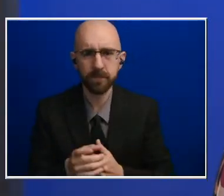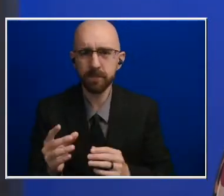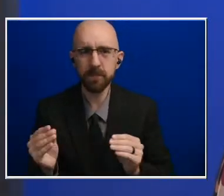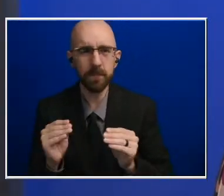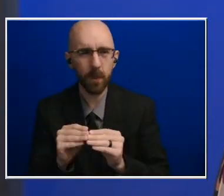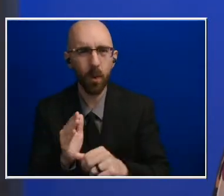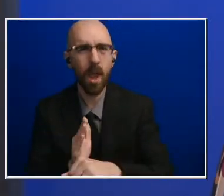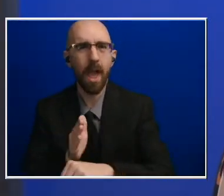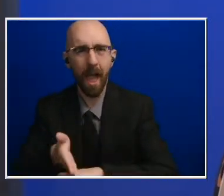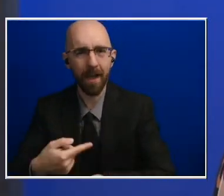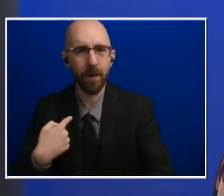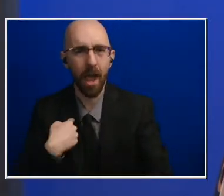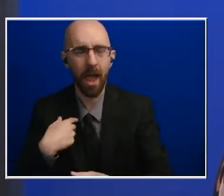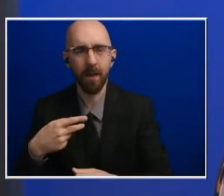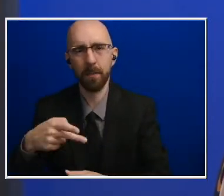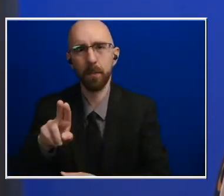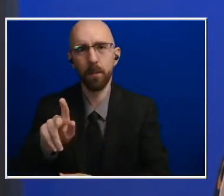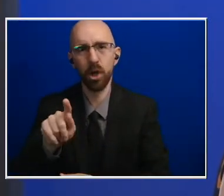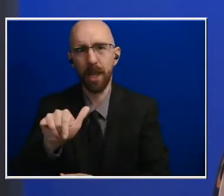hit puberty, you know,